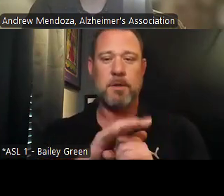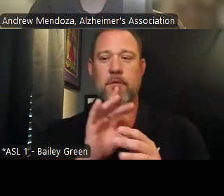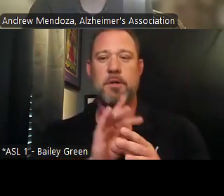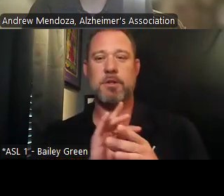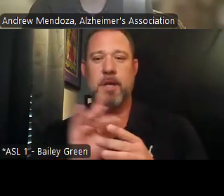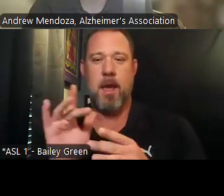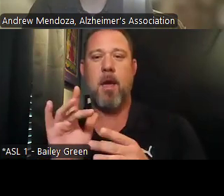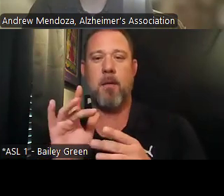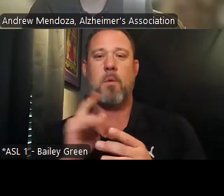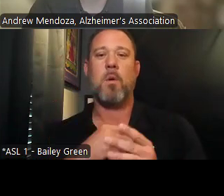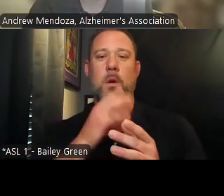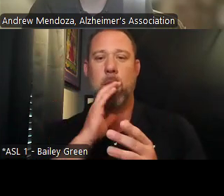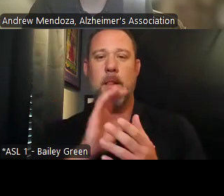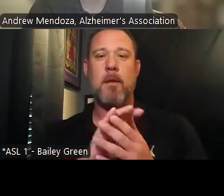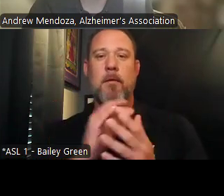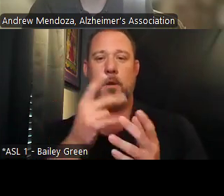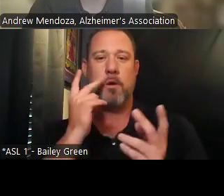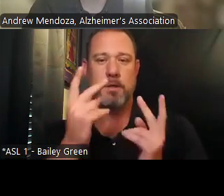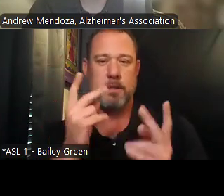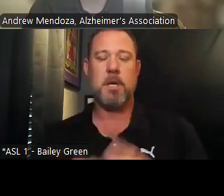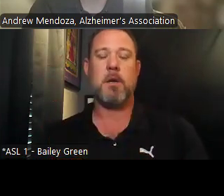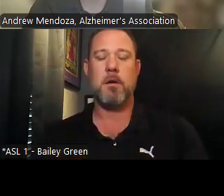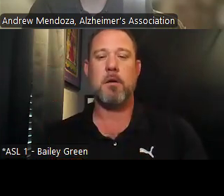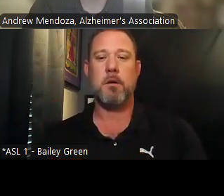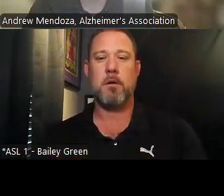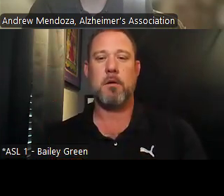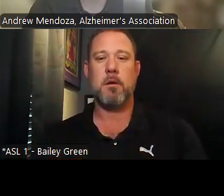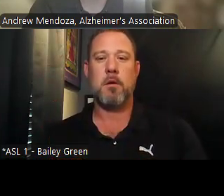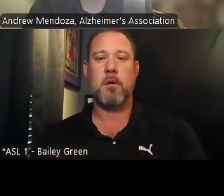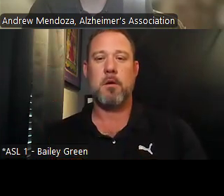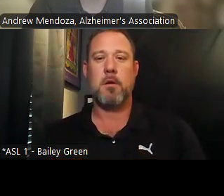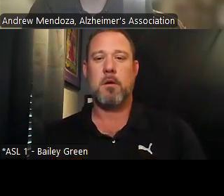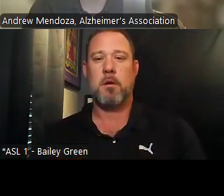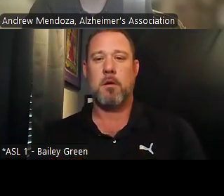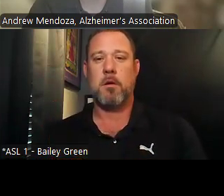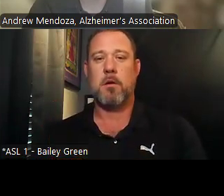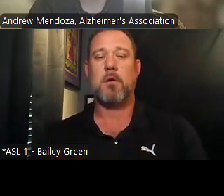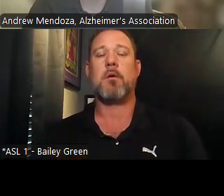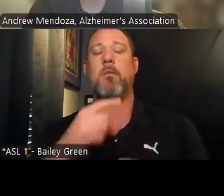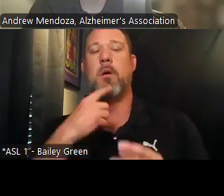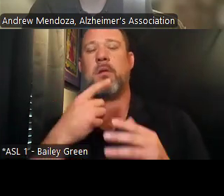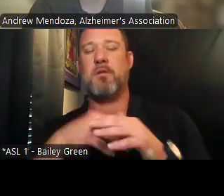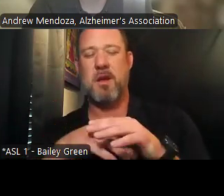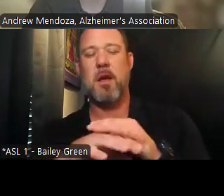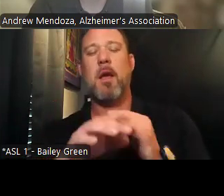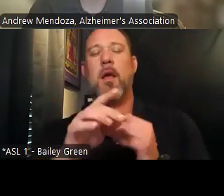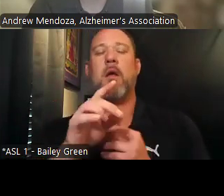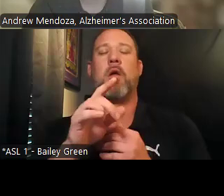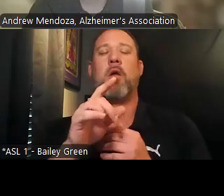that we believed we were seeing in the population trying to access anti-amyloid